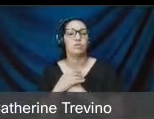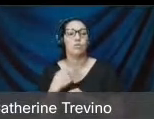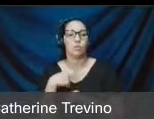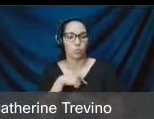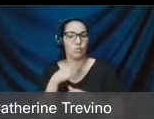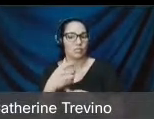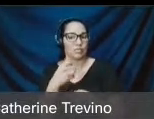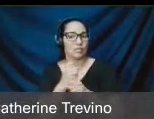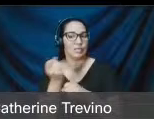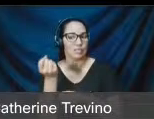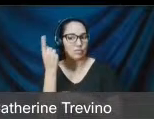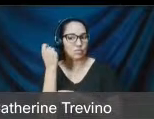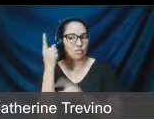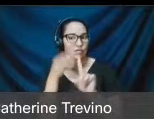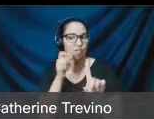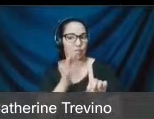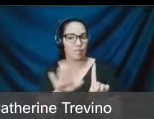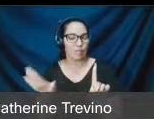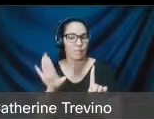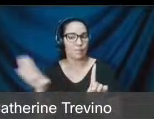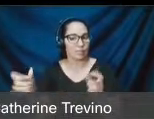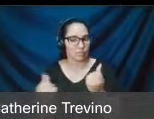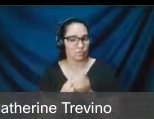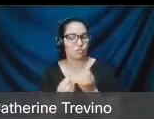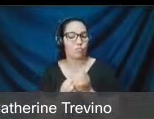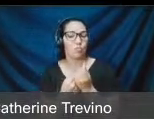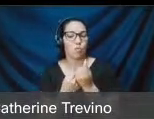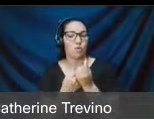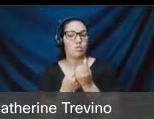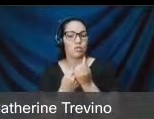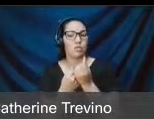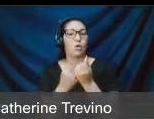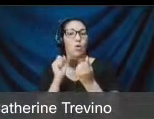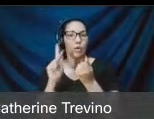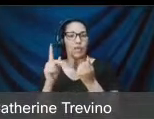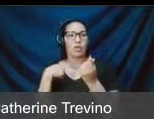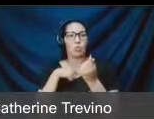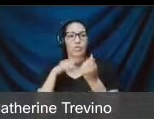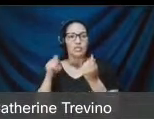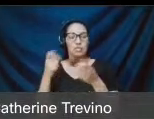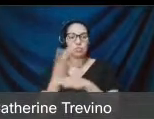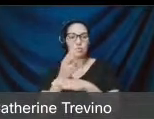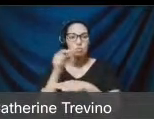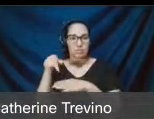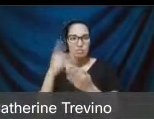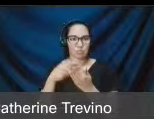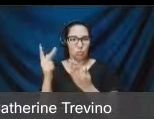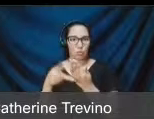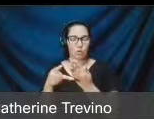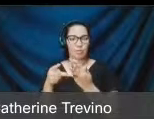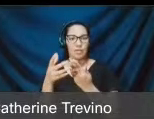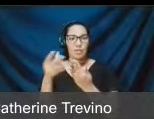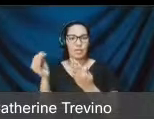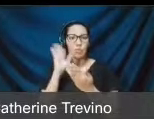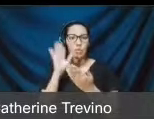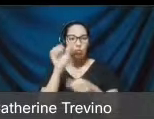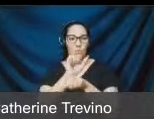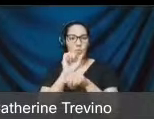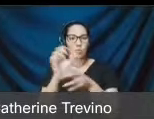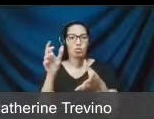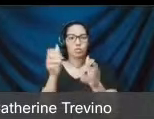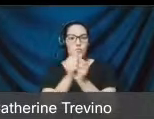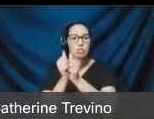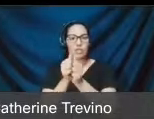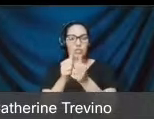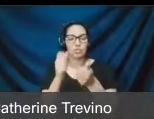an understanding from them that they supported the fact that they understood we needed to use this program and that we would work together to make